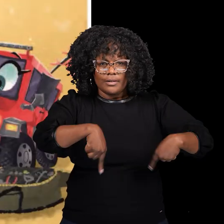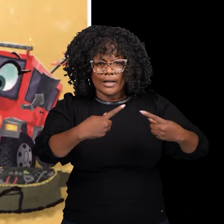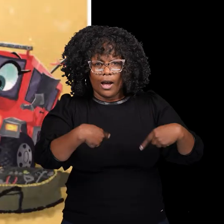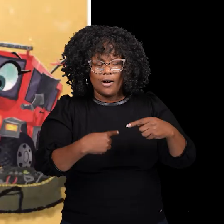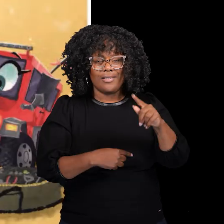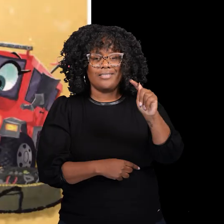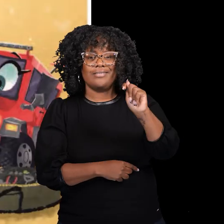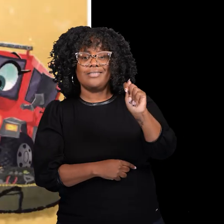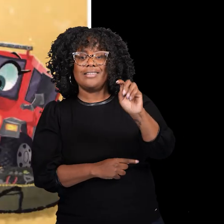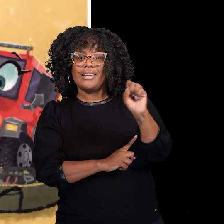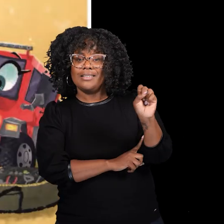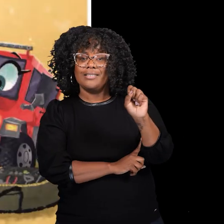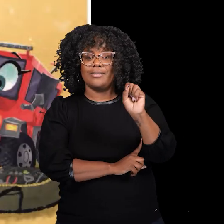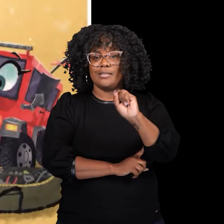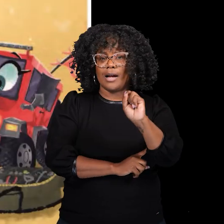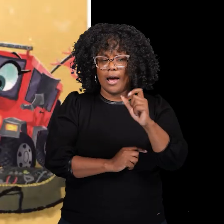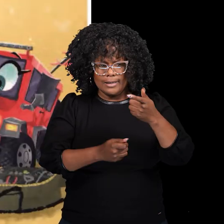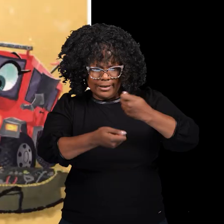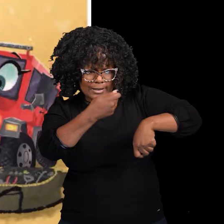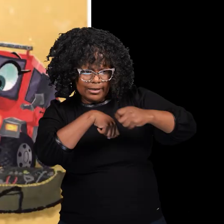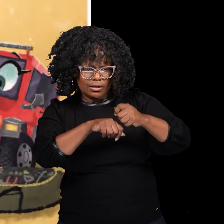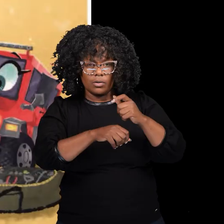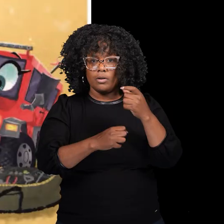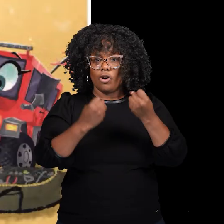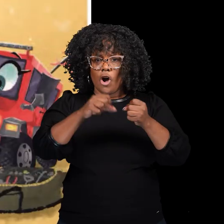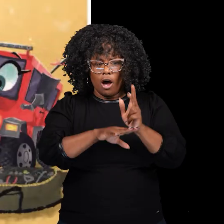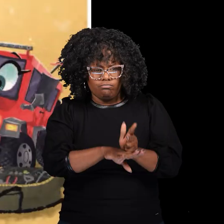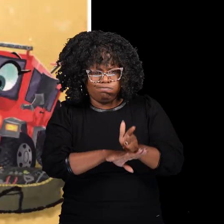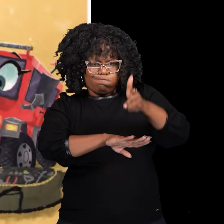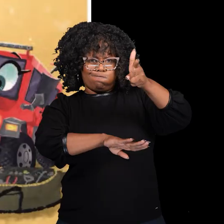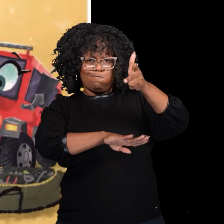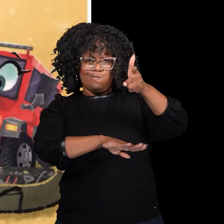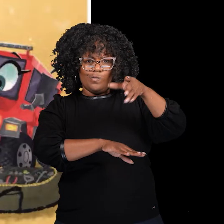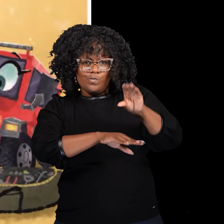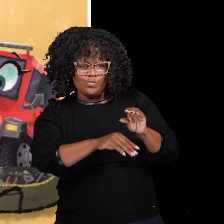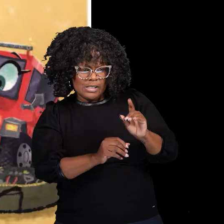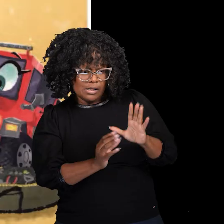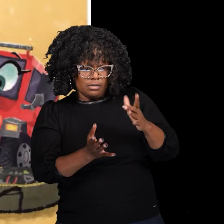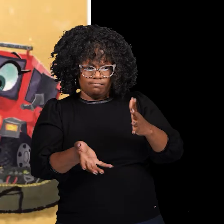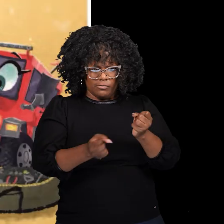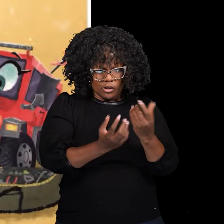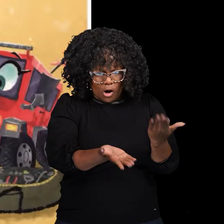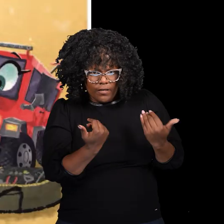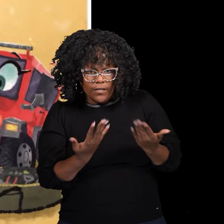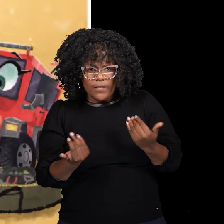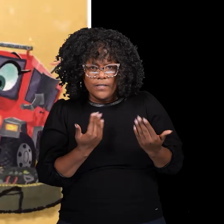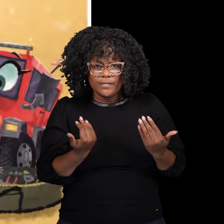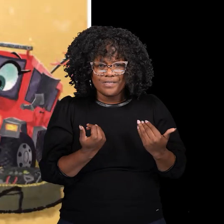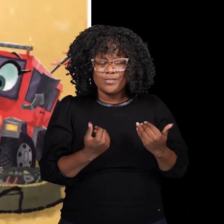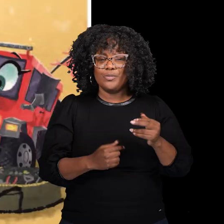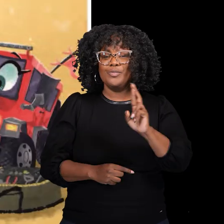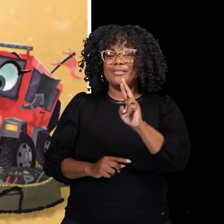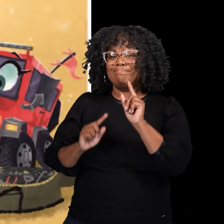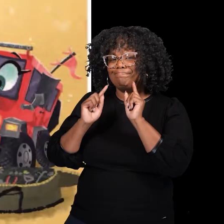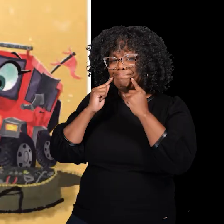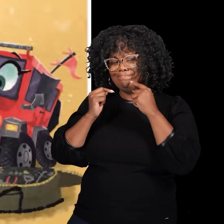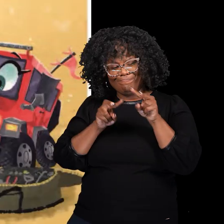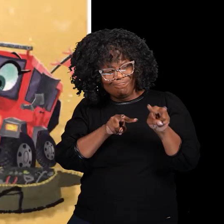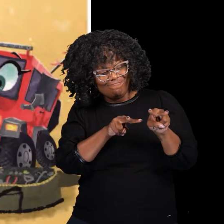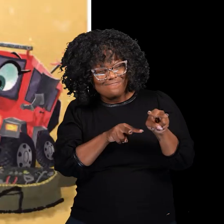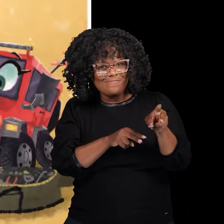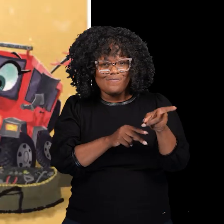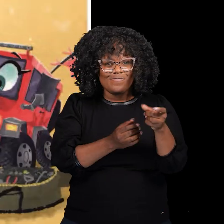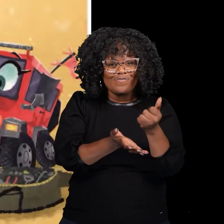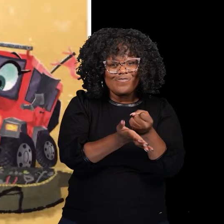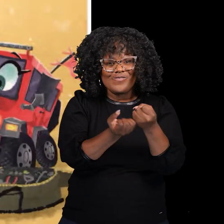tire. Tess and Scout handle the tire, after propping up the car on a jack to clear it off of the ground. Ruby